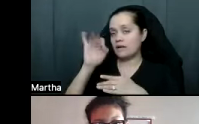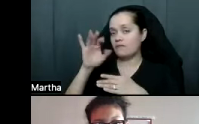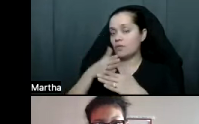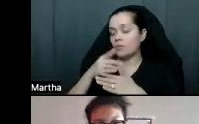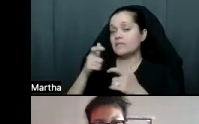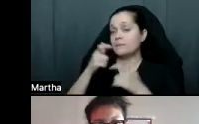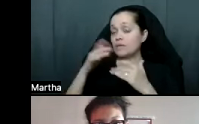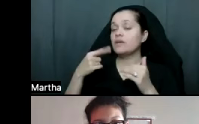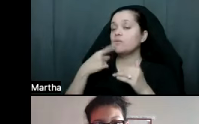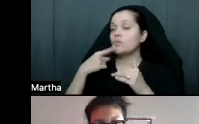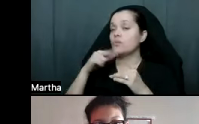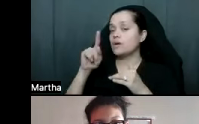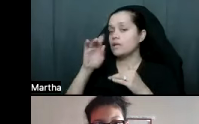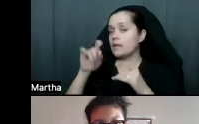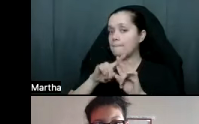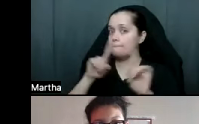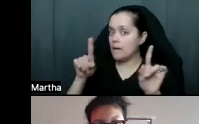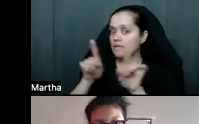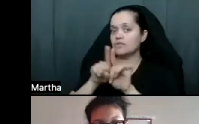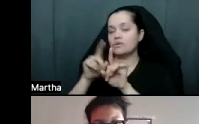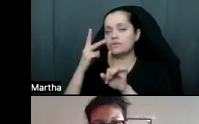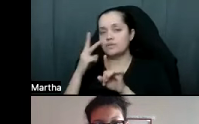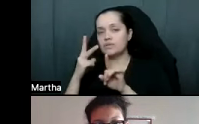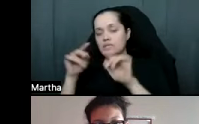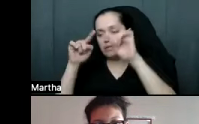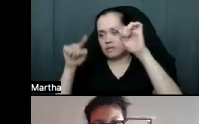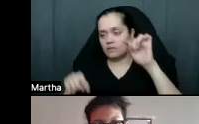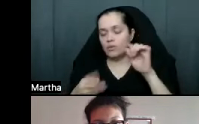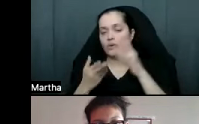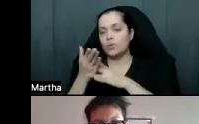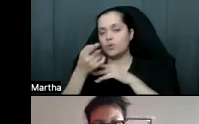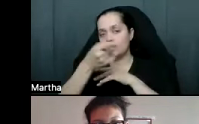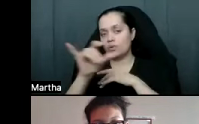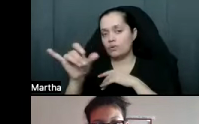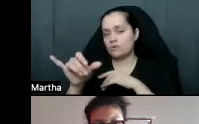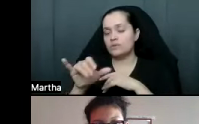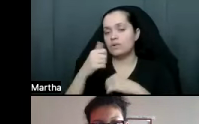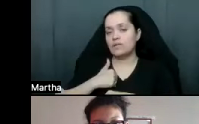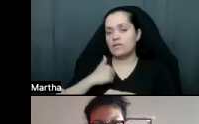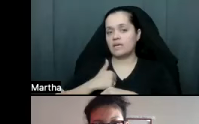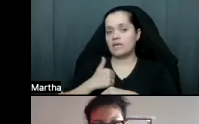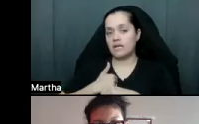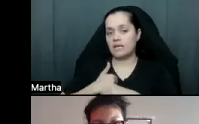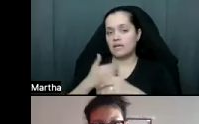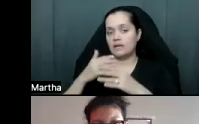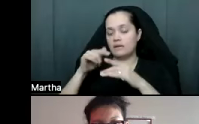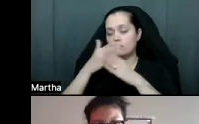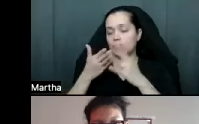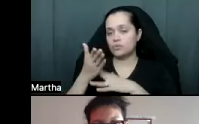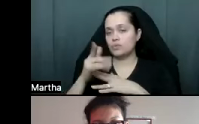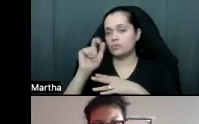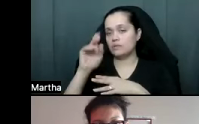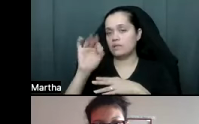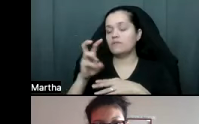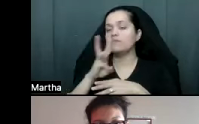Red Lake. But you also see the border cutting through there. The Canadian border cuts through Lake of the Woods so